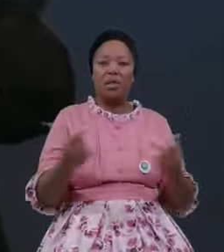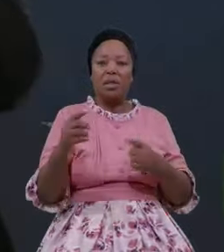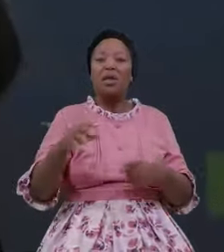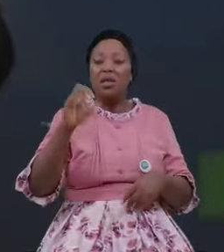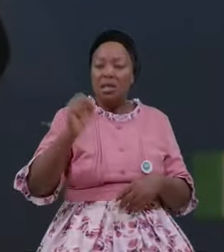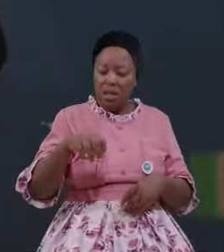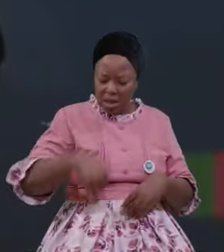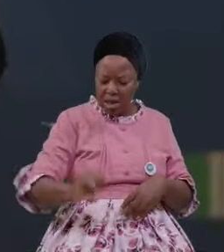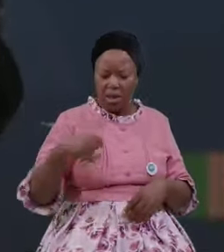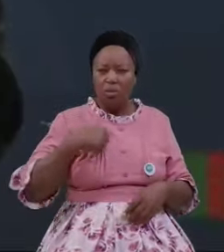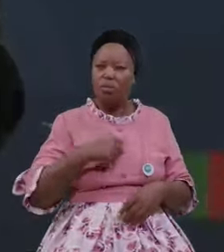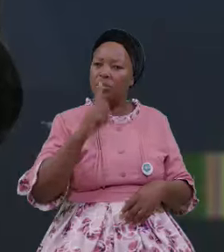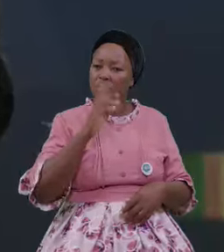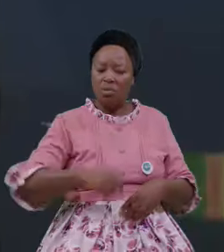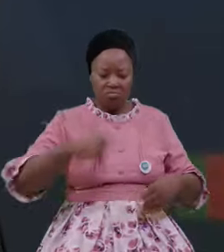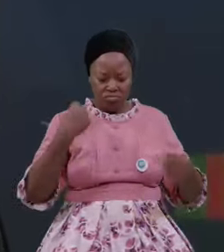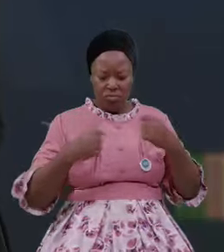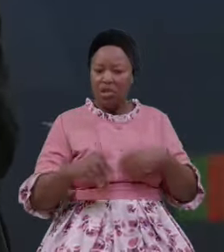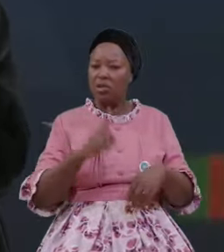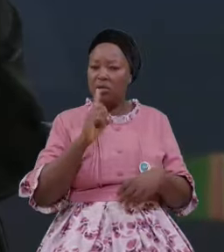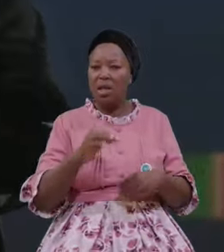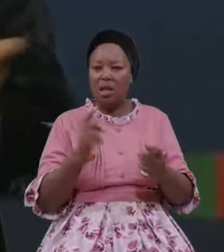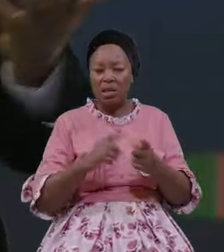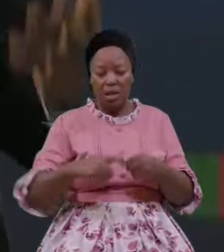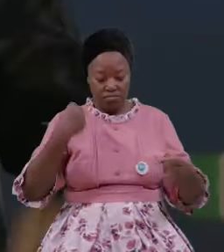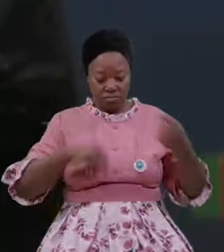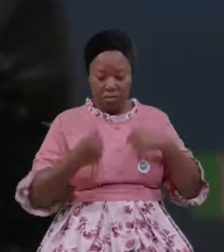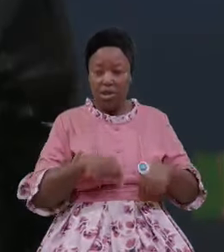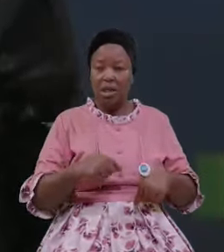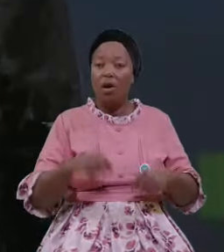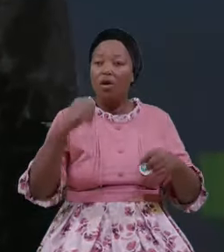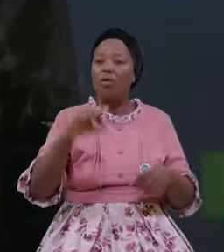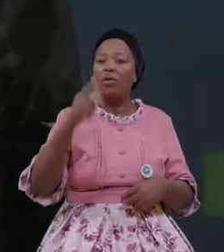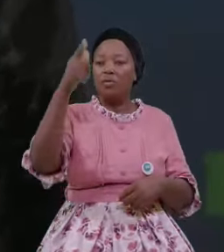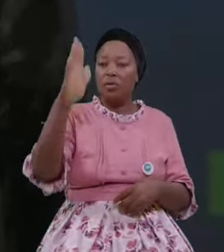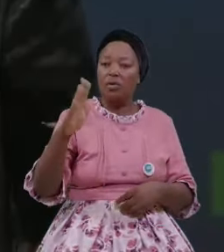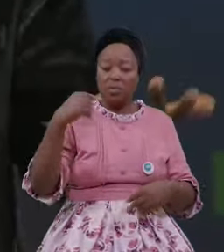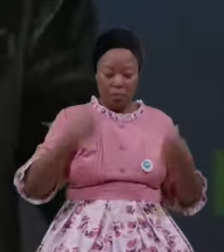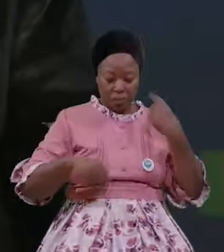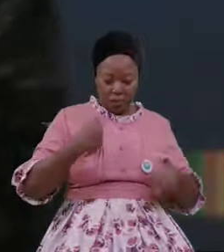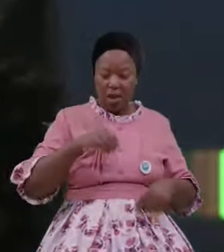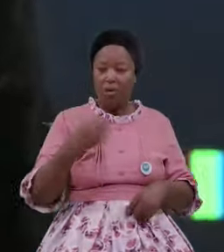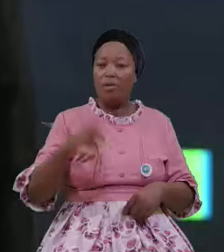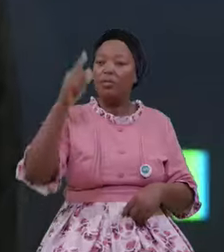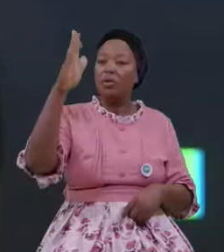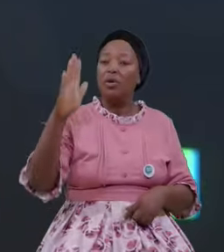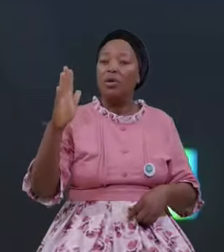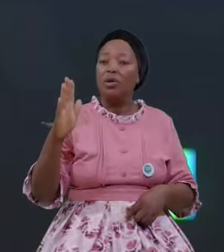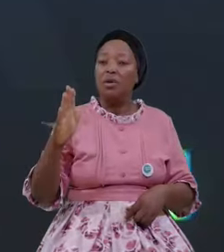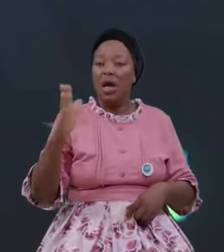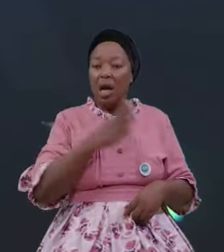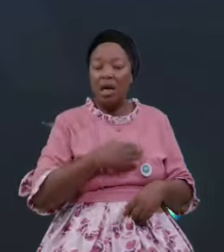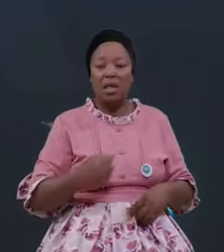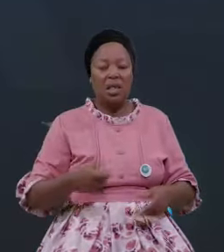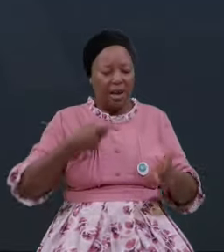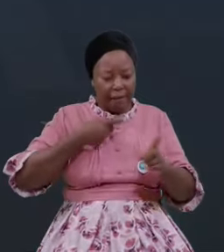stricken. Look at the next word there. Smitten of God. Smitten of God and afflicted.